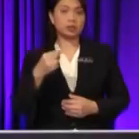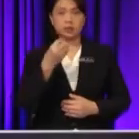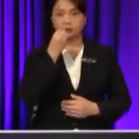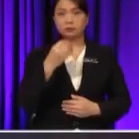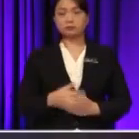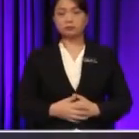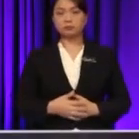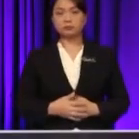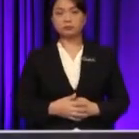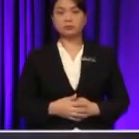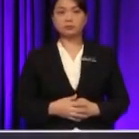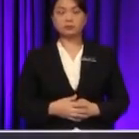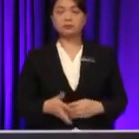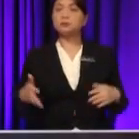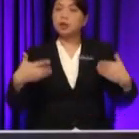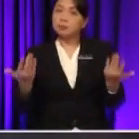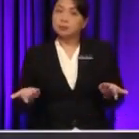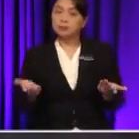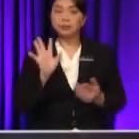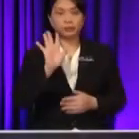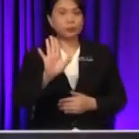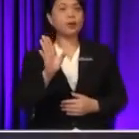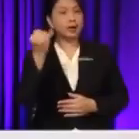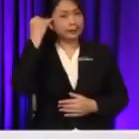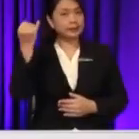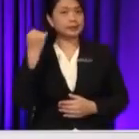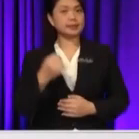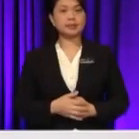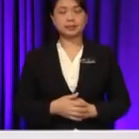fellow students about their idea? Someone share your idea, please?